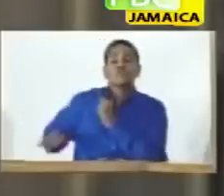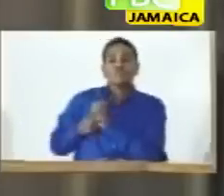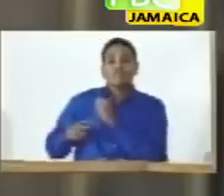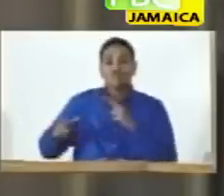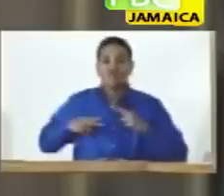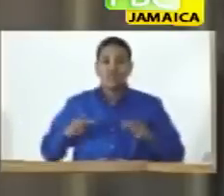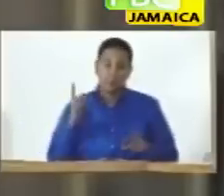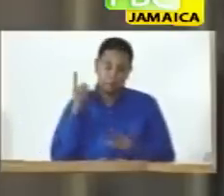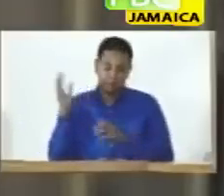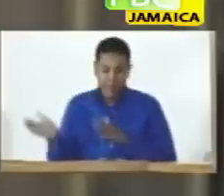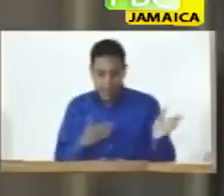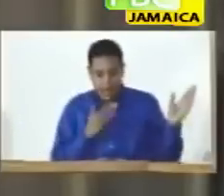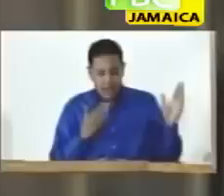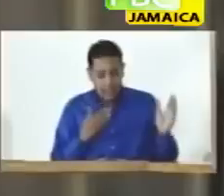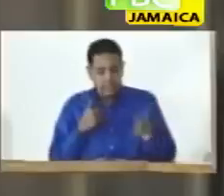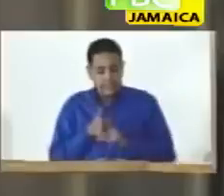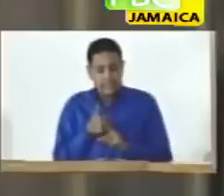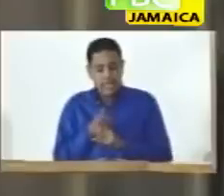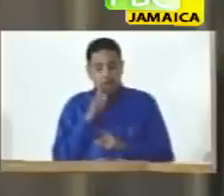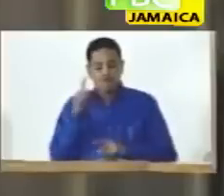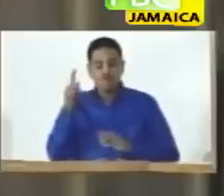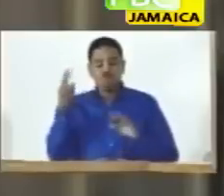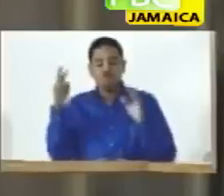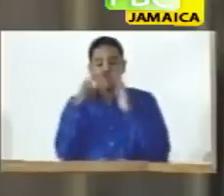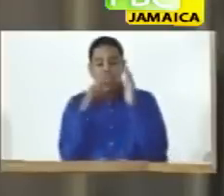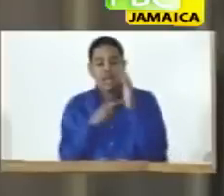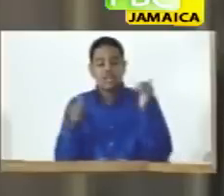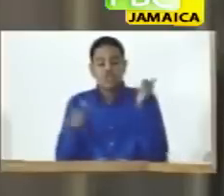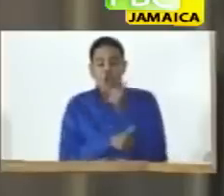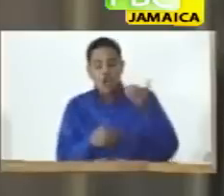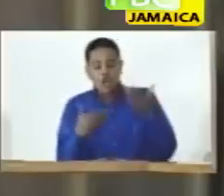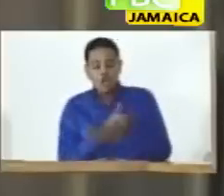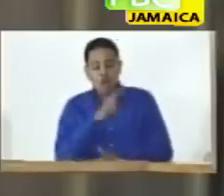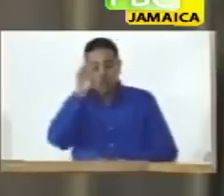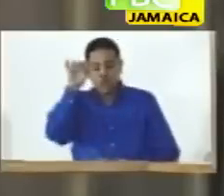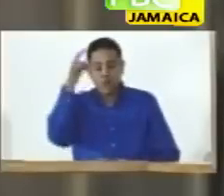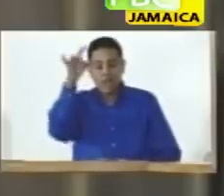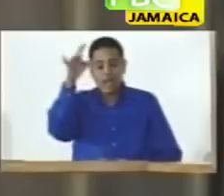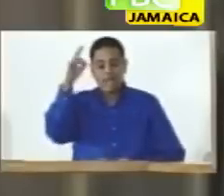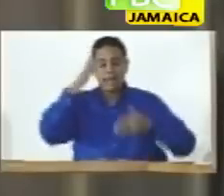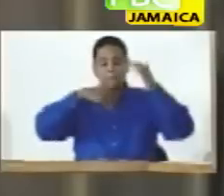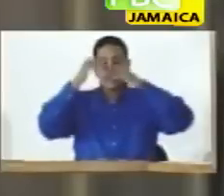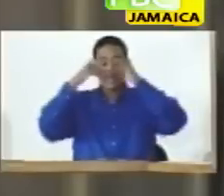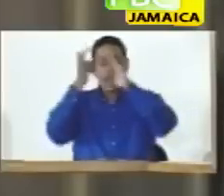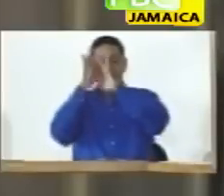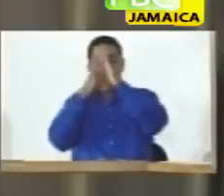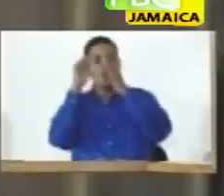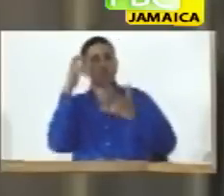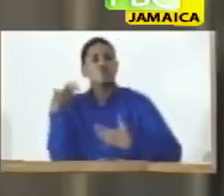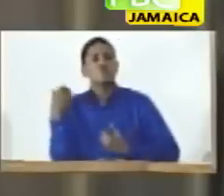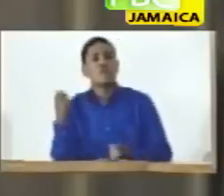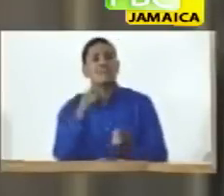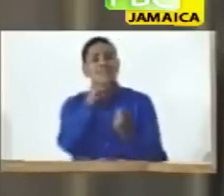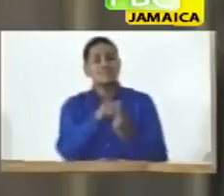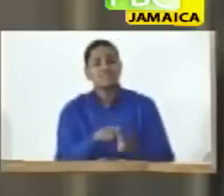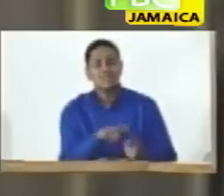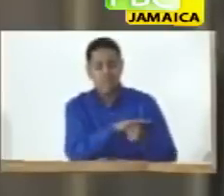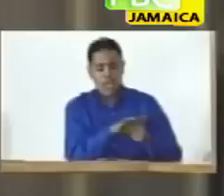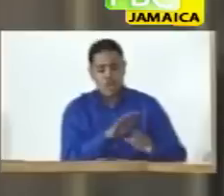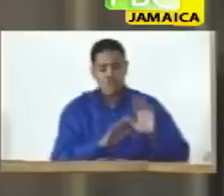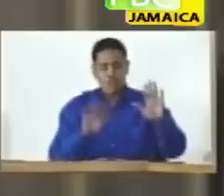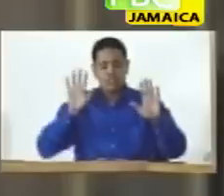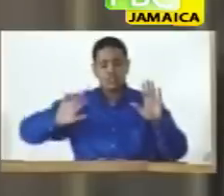Additionally, regulations under the new 2018 Building Act will strengthen specific areas